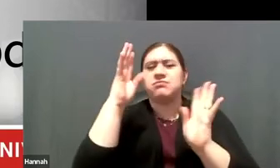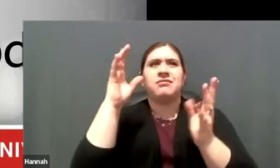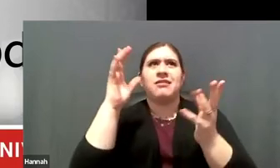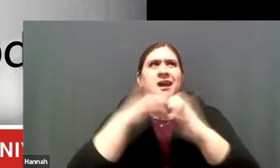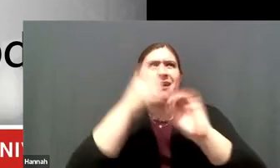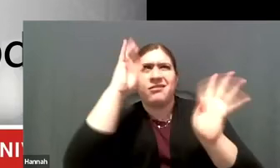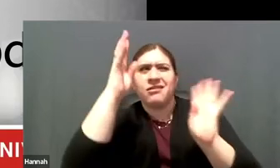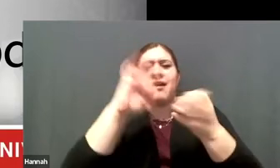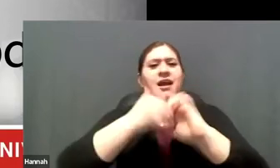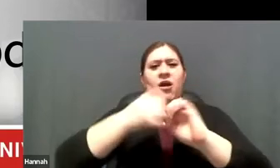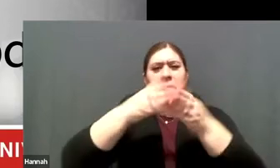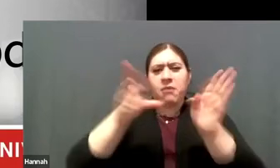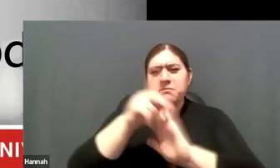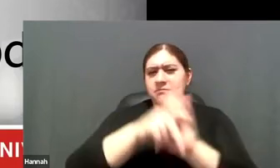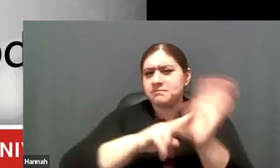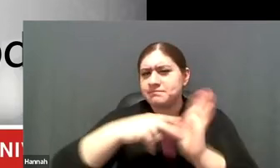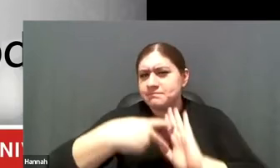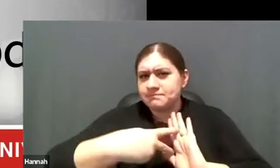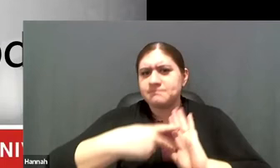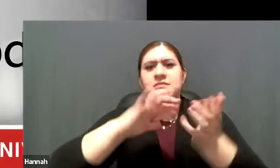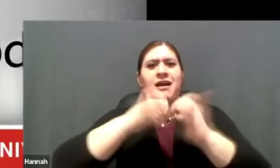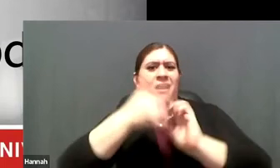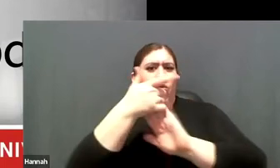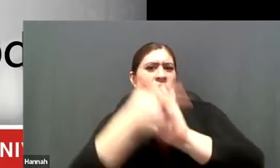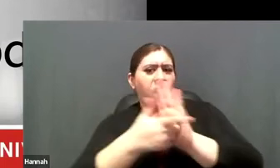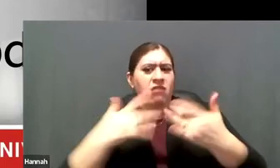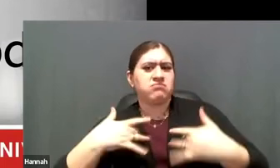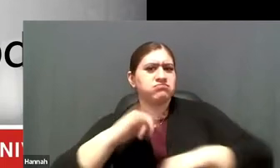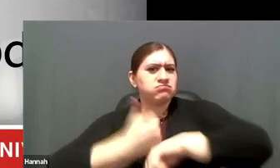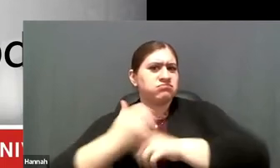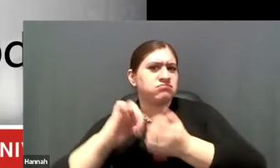have public policy? What is public policy? How do laws come about?